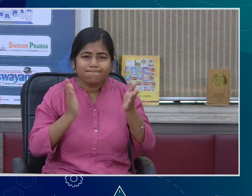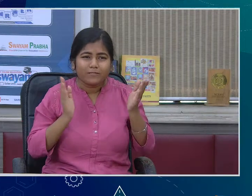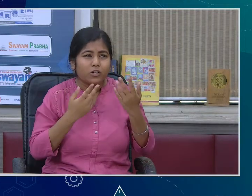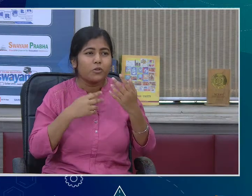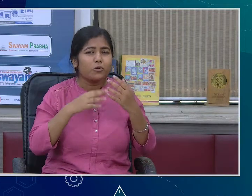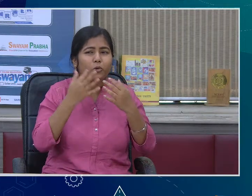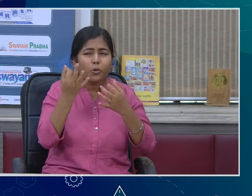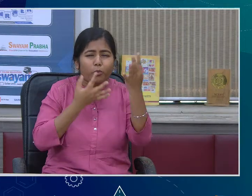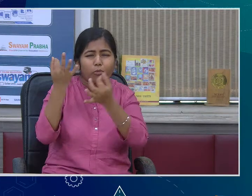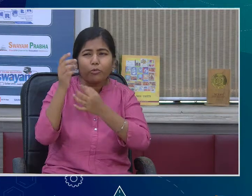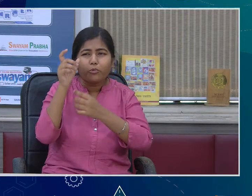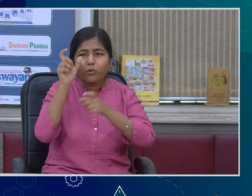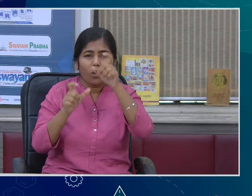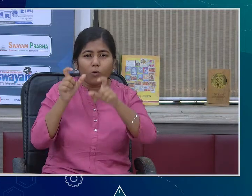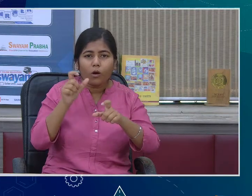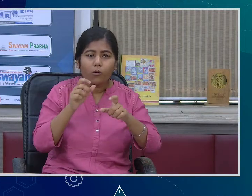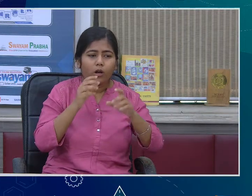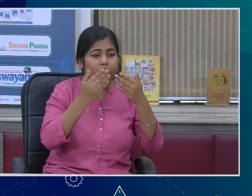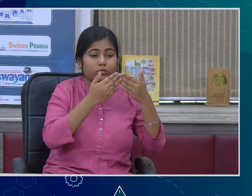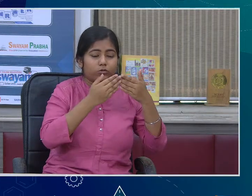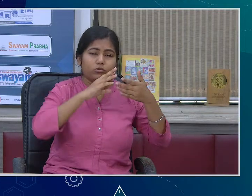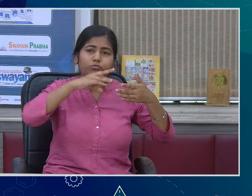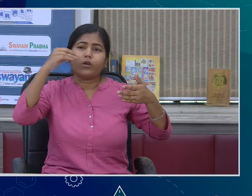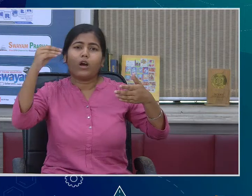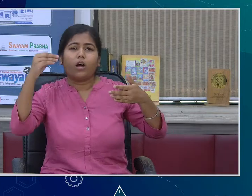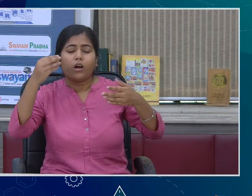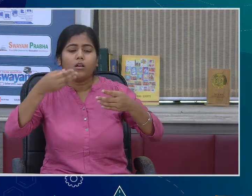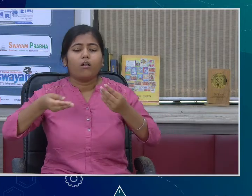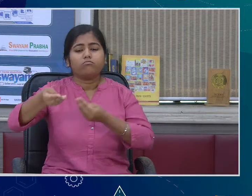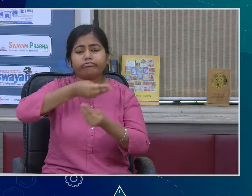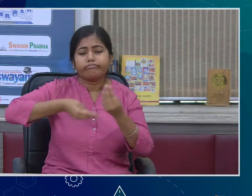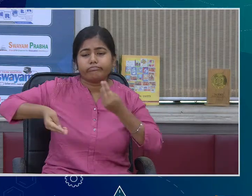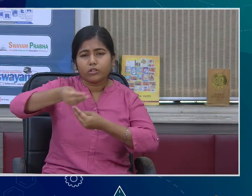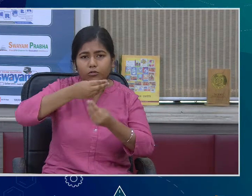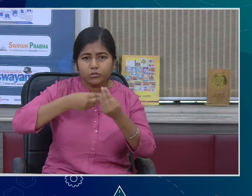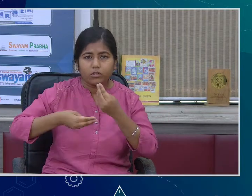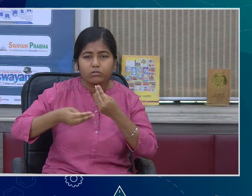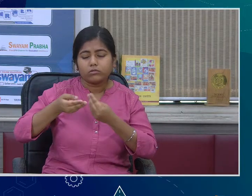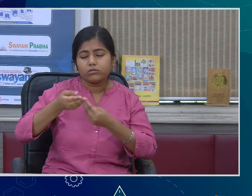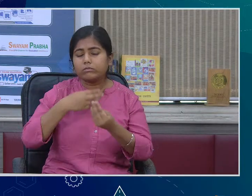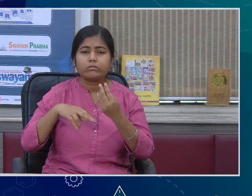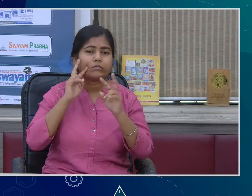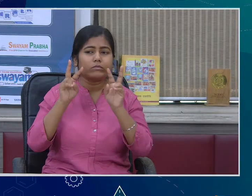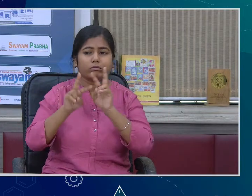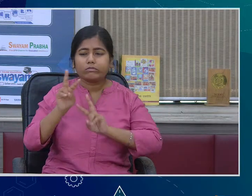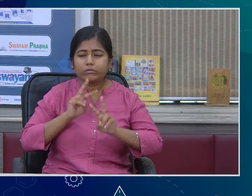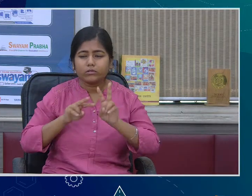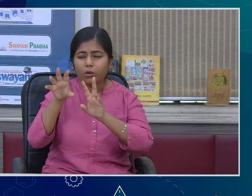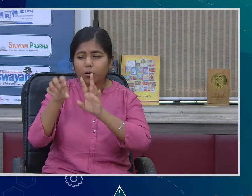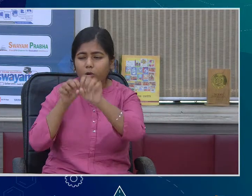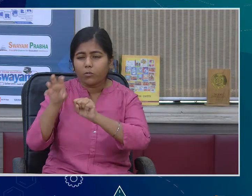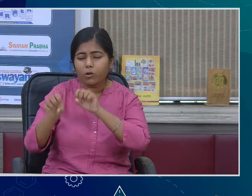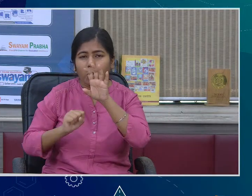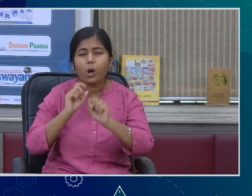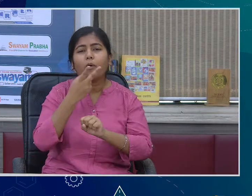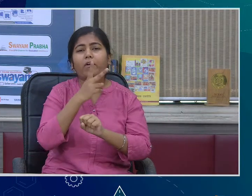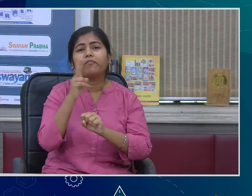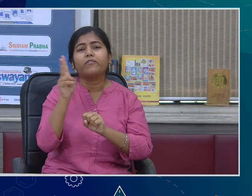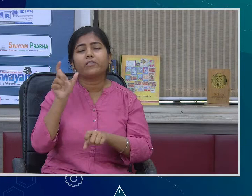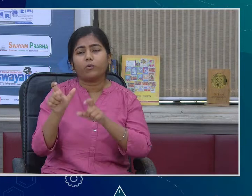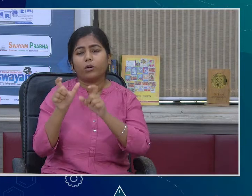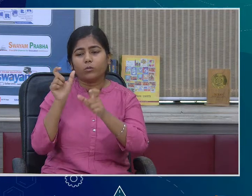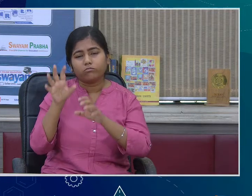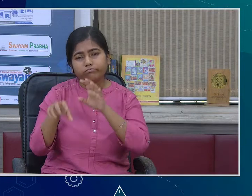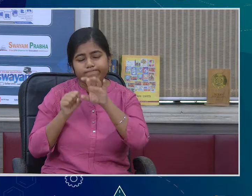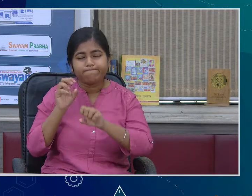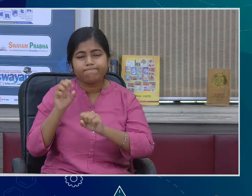new words in and out of the school, in their surroundings, you know, because in that way their concentration will increase, right?